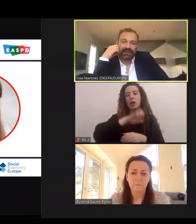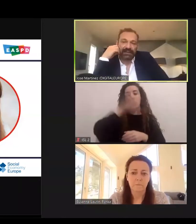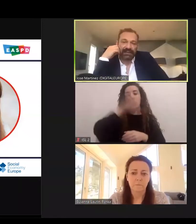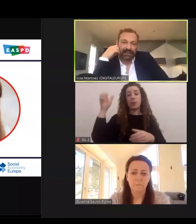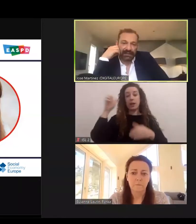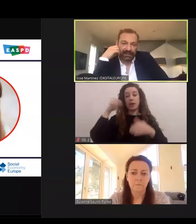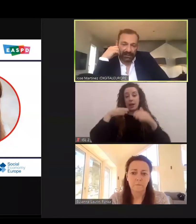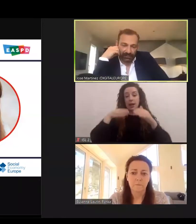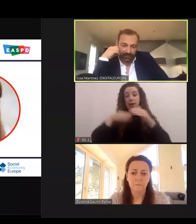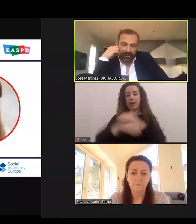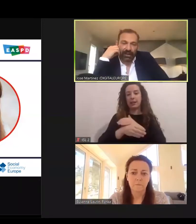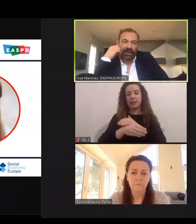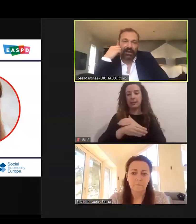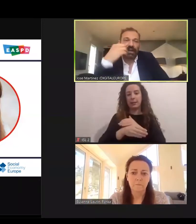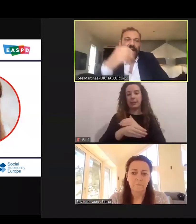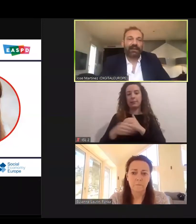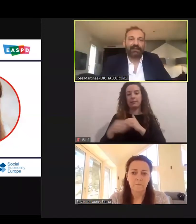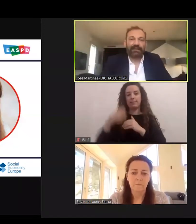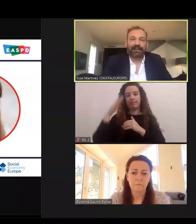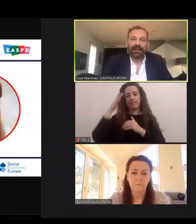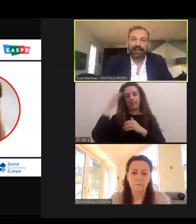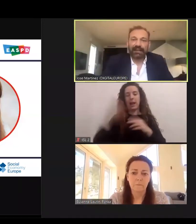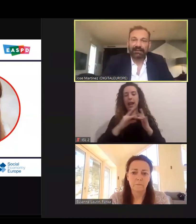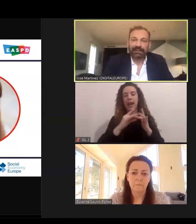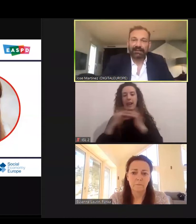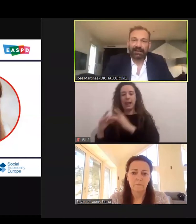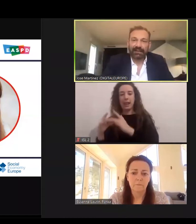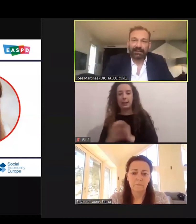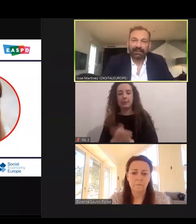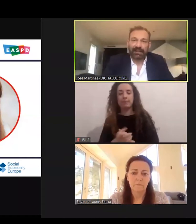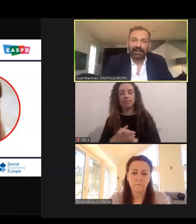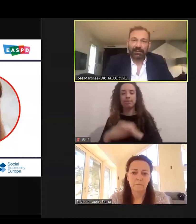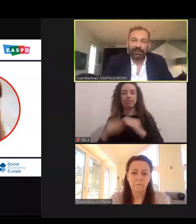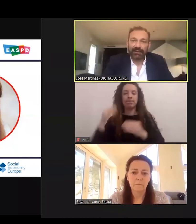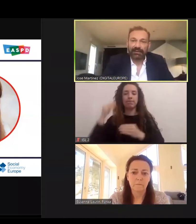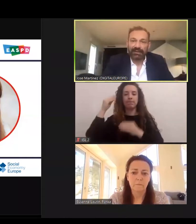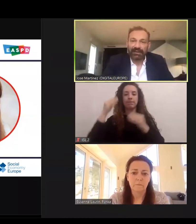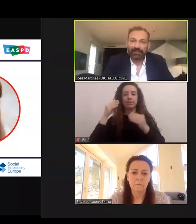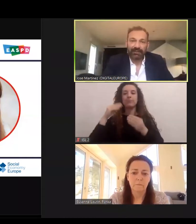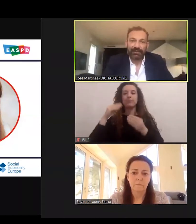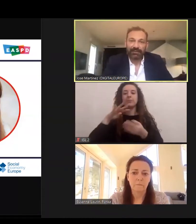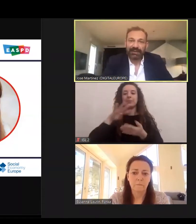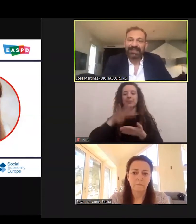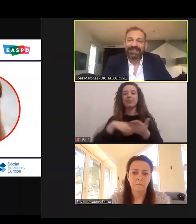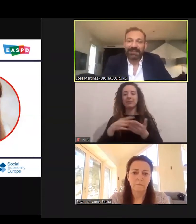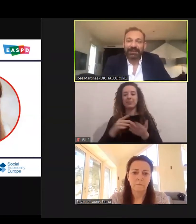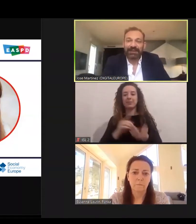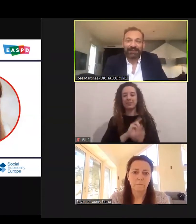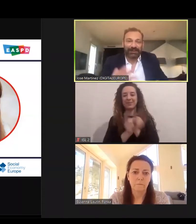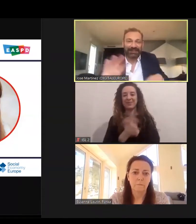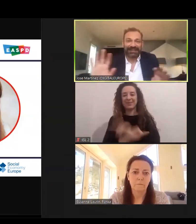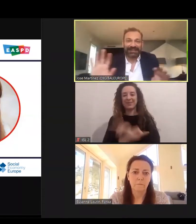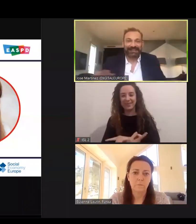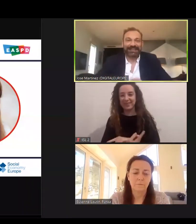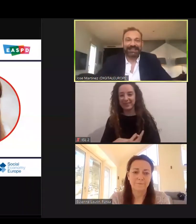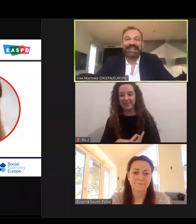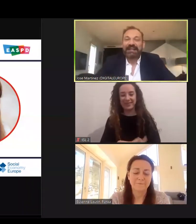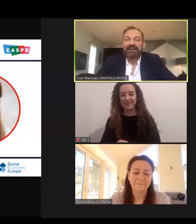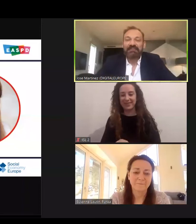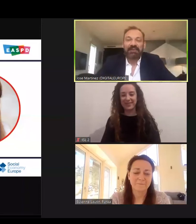It will be mutual pleasure, František. And now we need to, thank you. We need to move on with